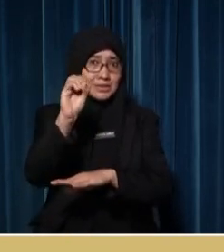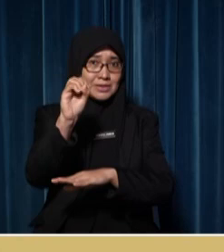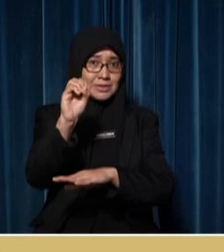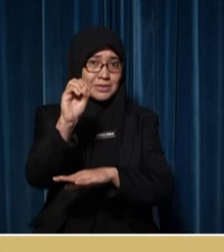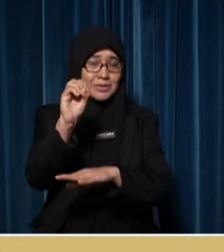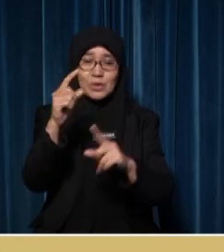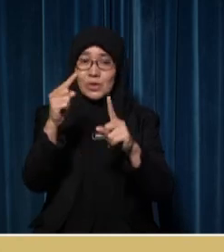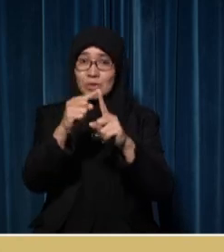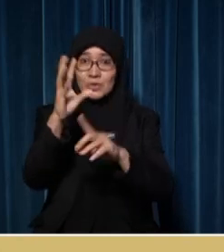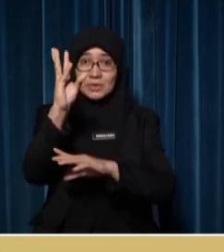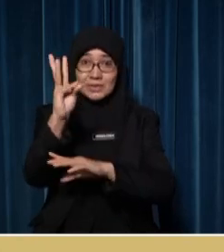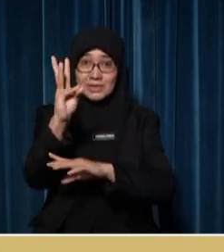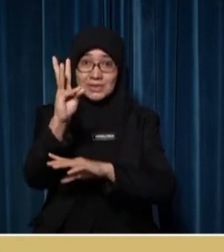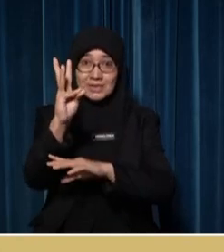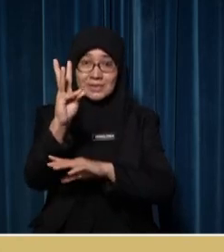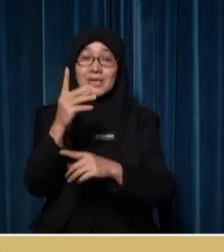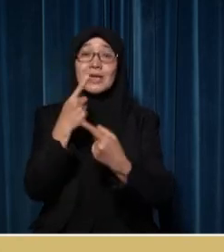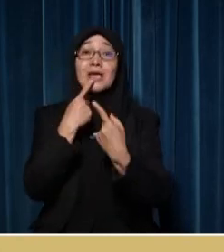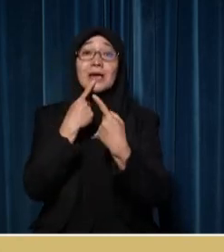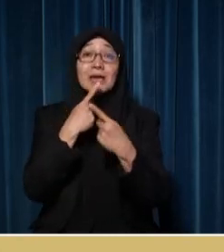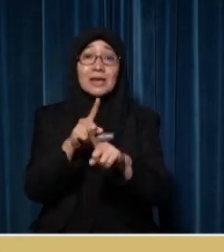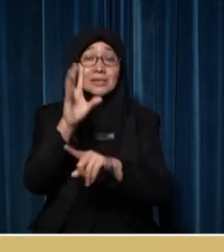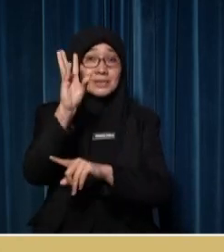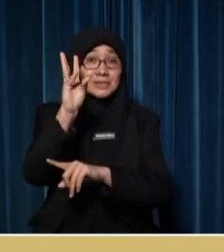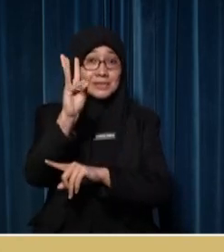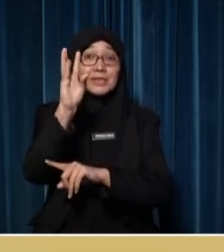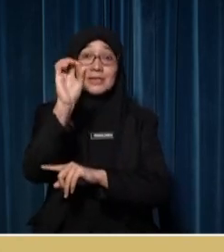and you will get 60 as the product.